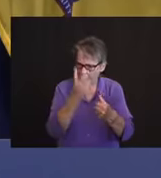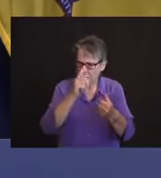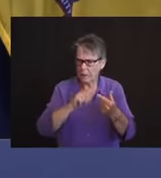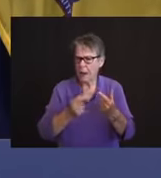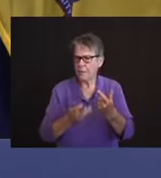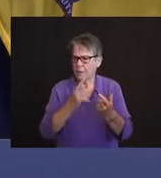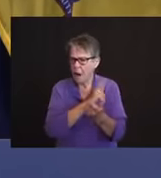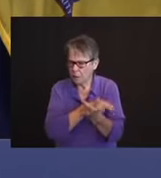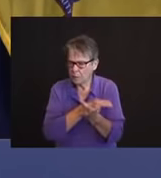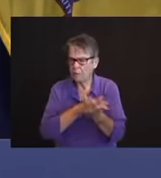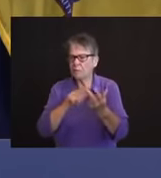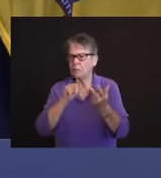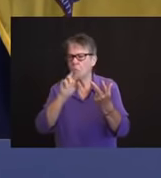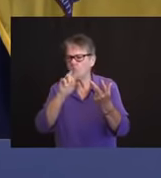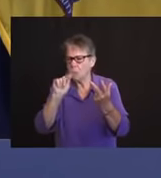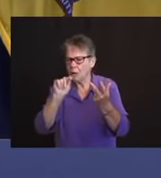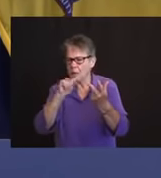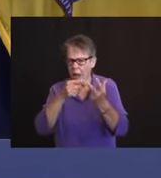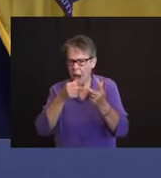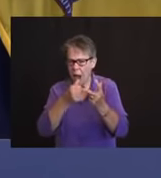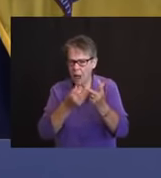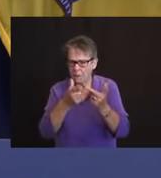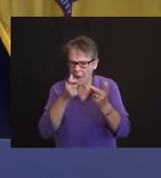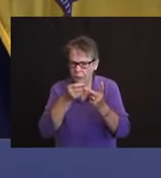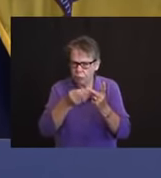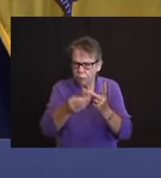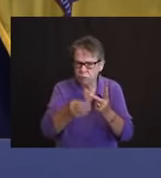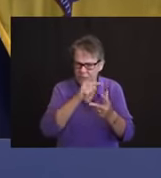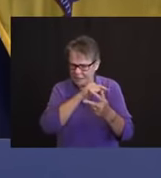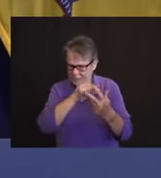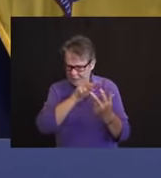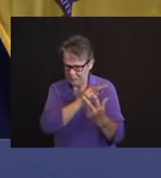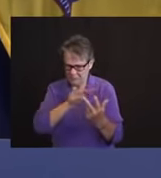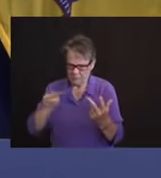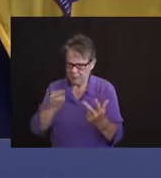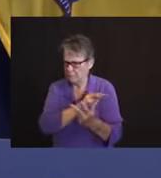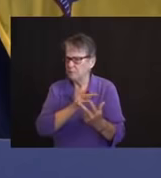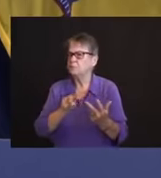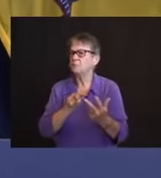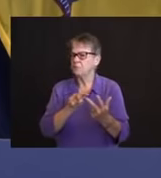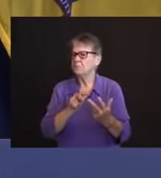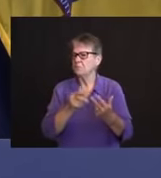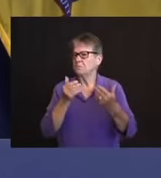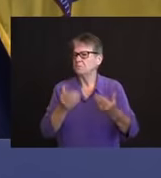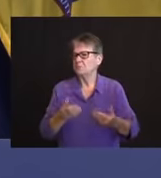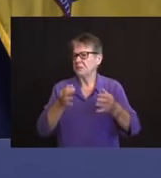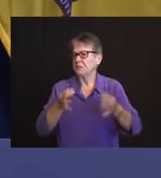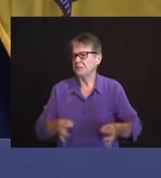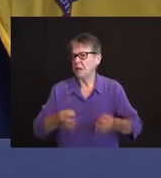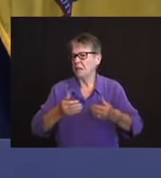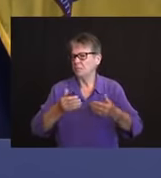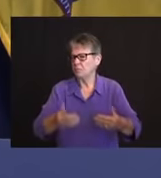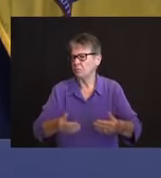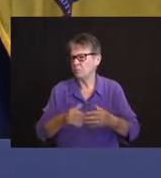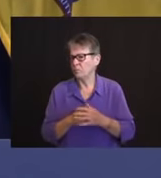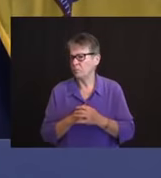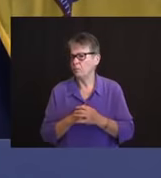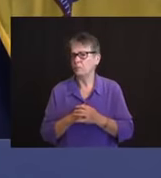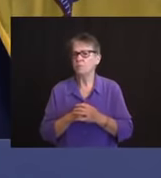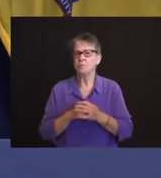the way, importantly, with testing that is #1 in the American class, contact tracing, hiring people by the